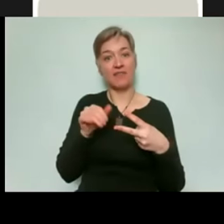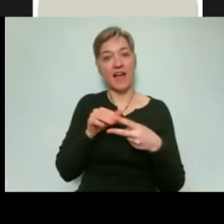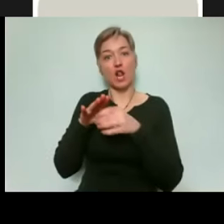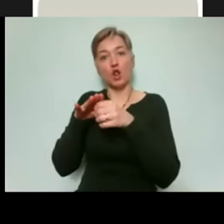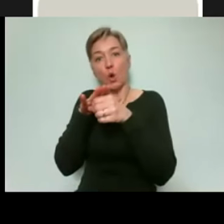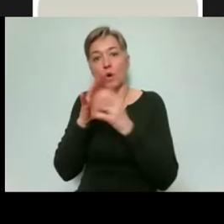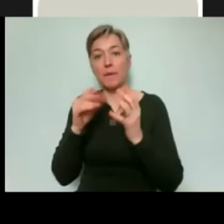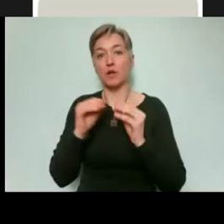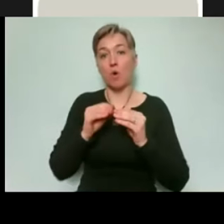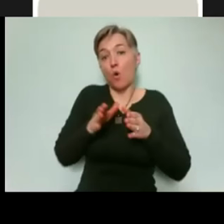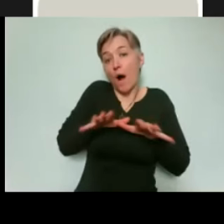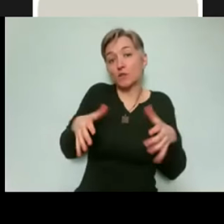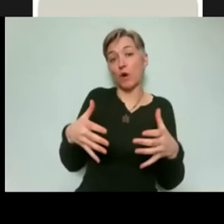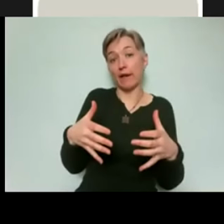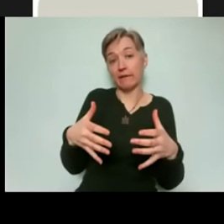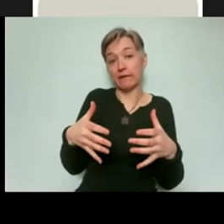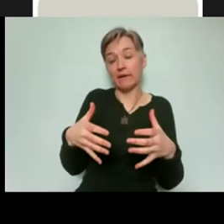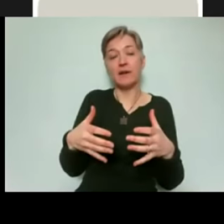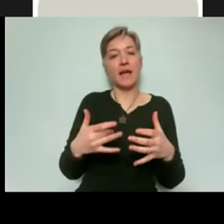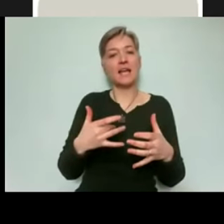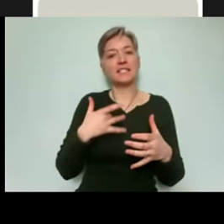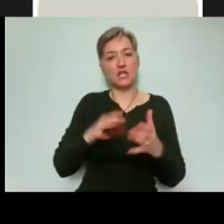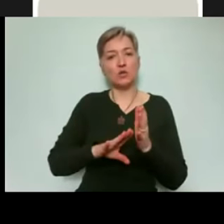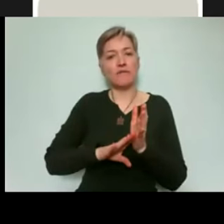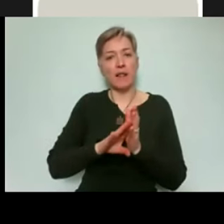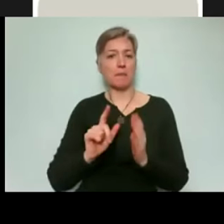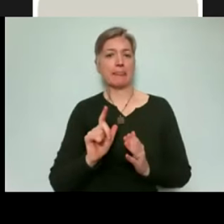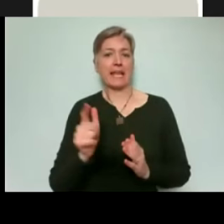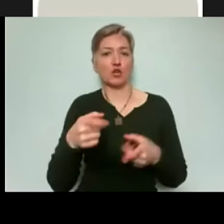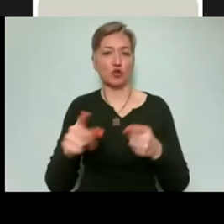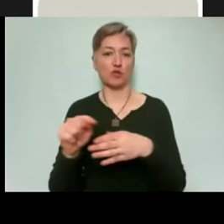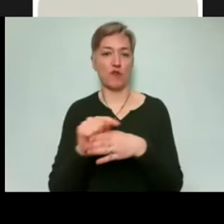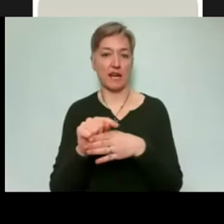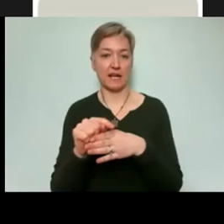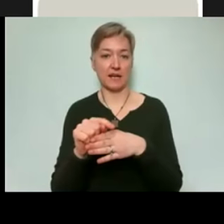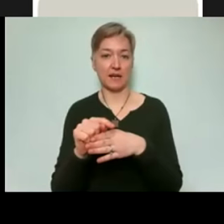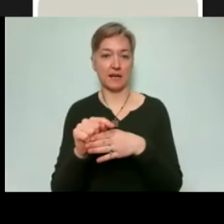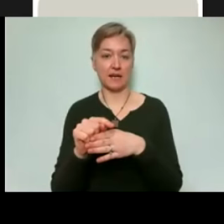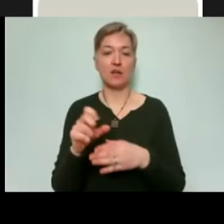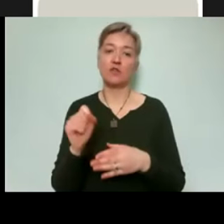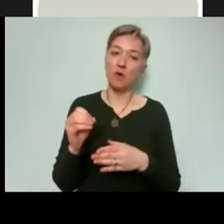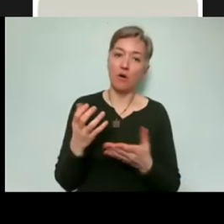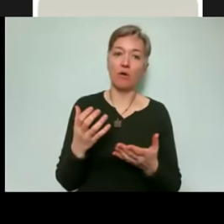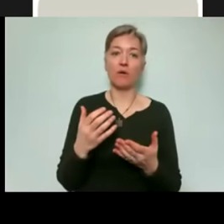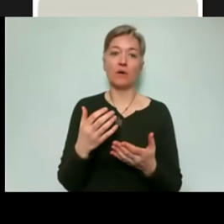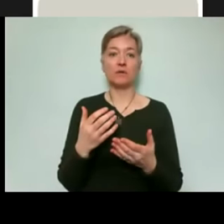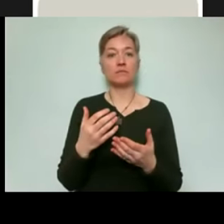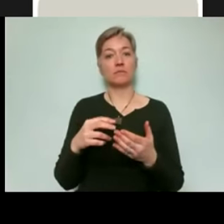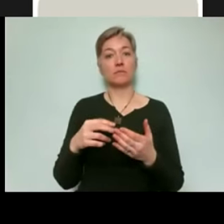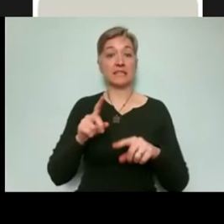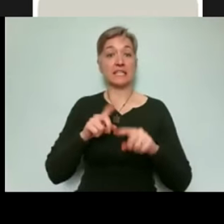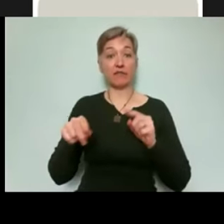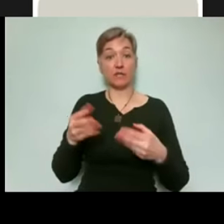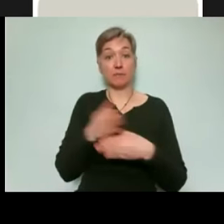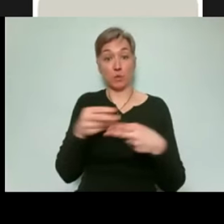more widespread, that tended to emerge rather late in training, suggesting that it might be that the difference between these